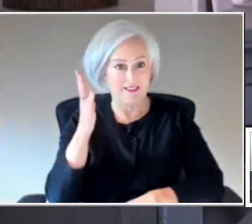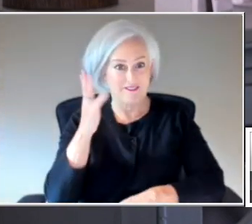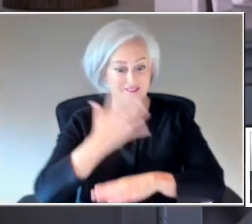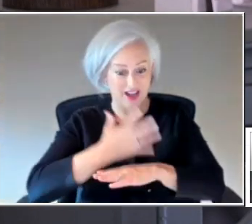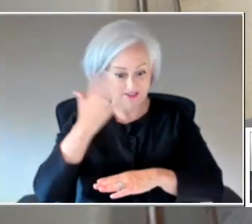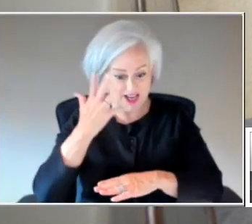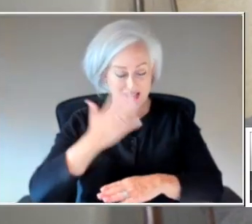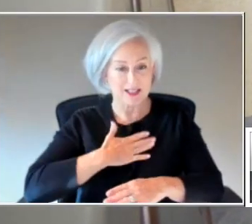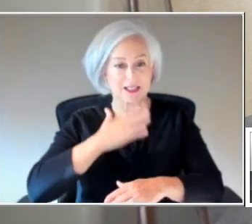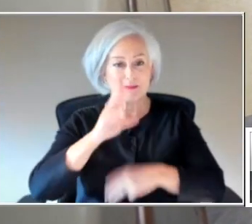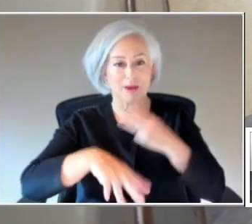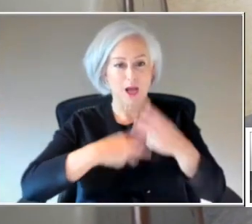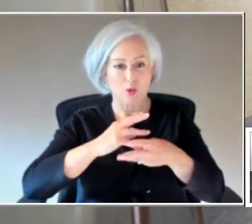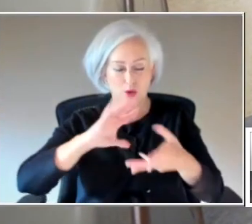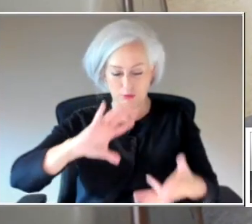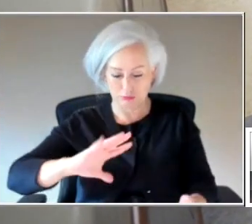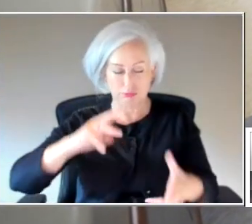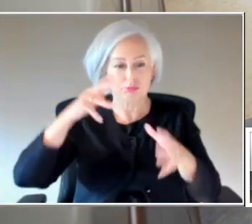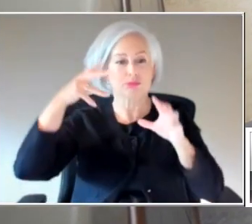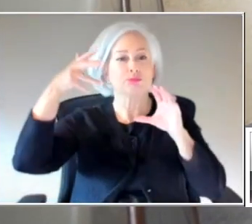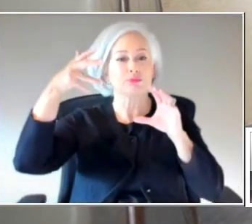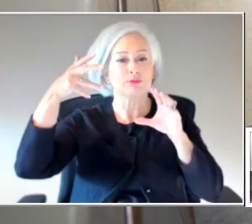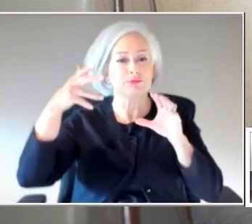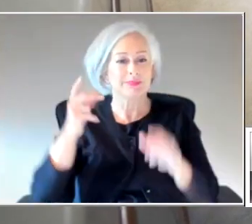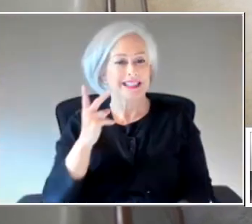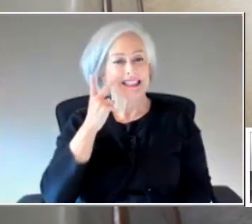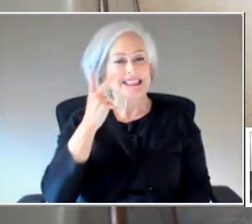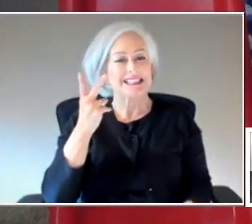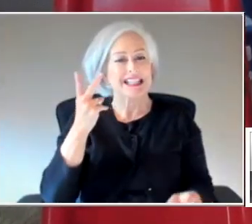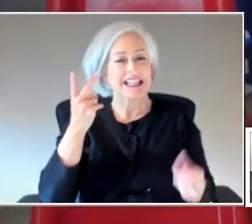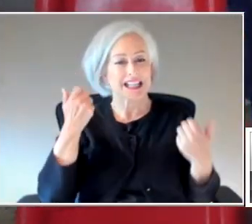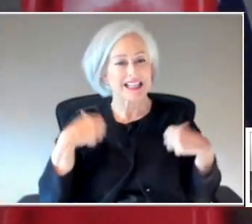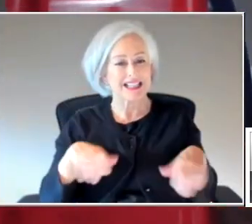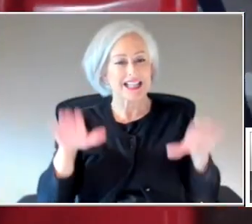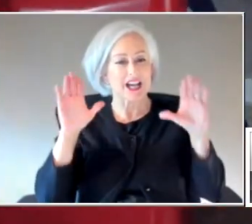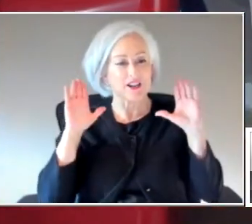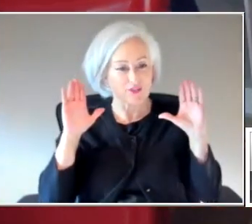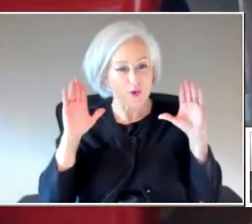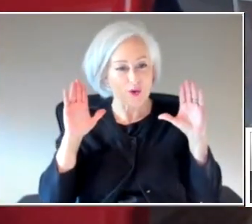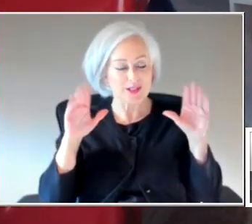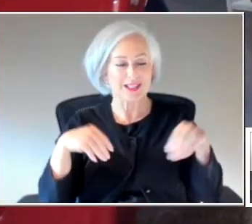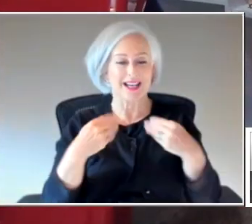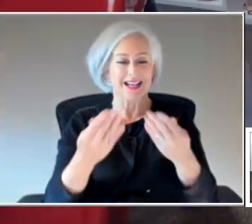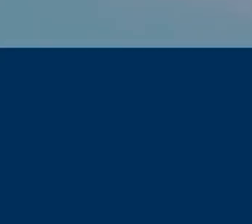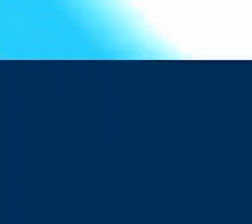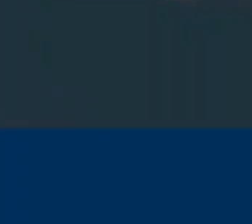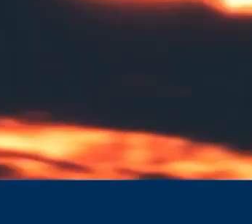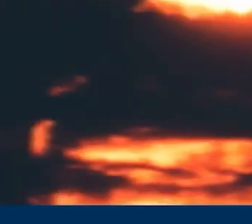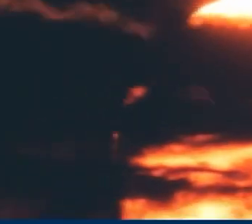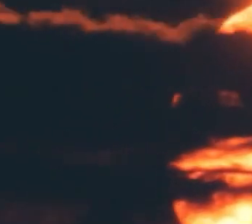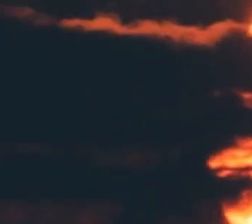down. See the sacrifice that brought joy and life back to her 3-year-old.